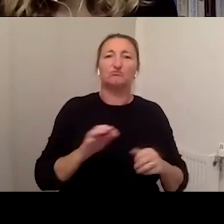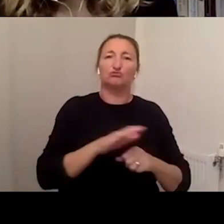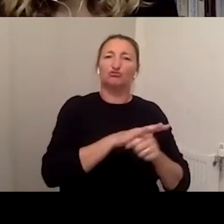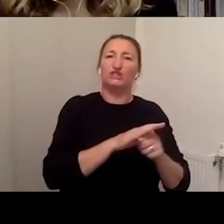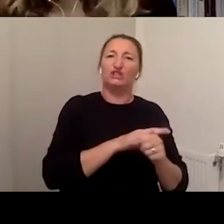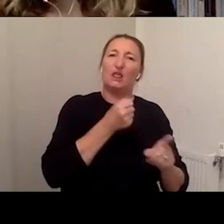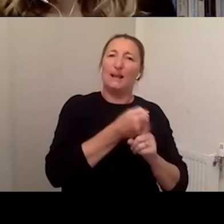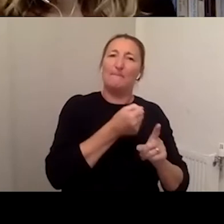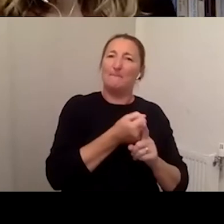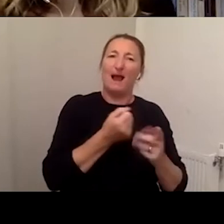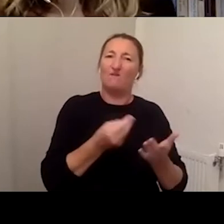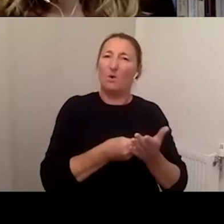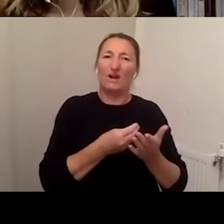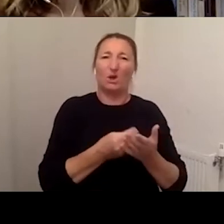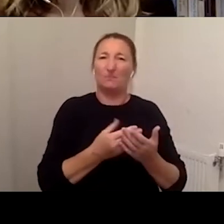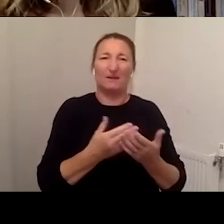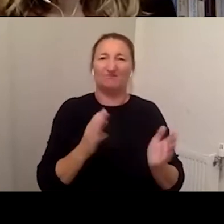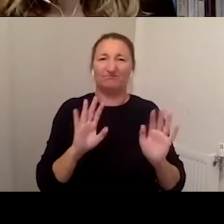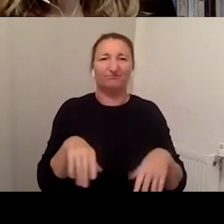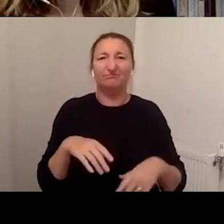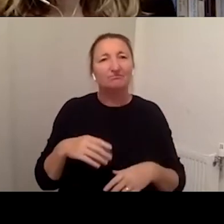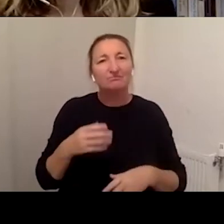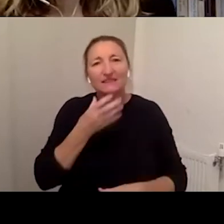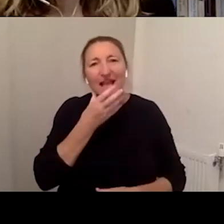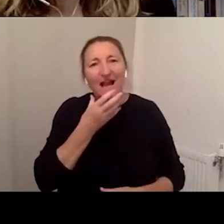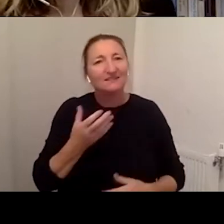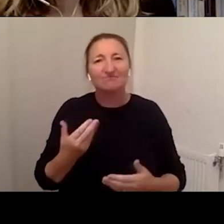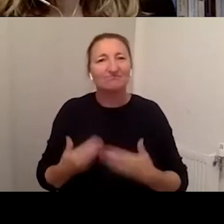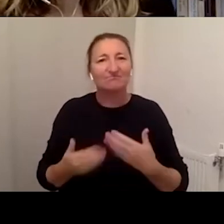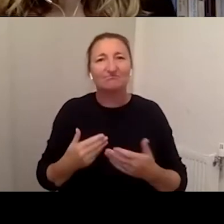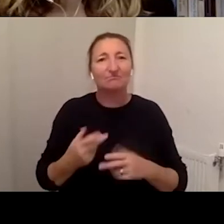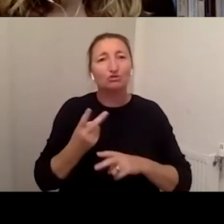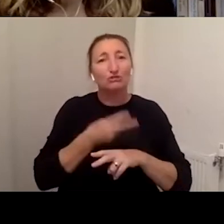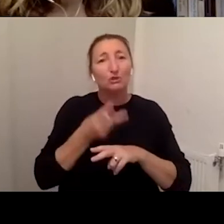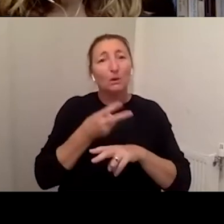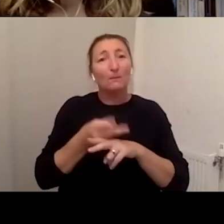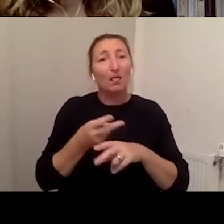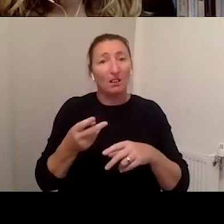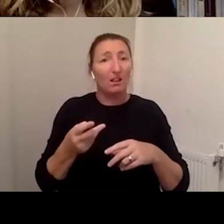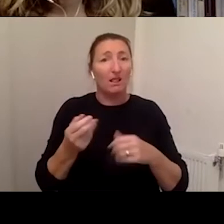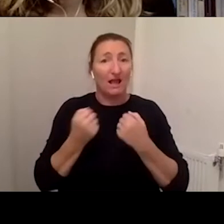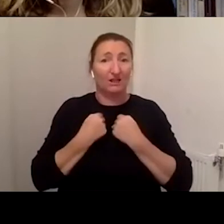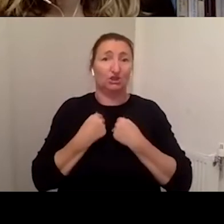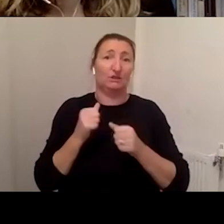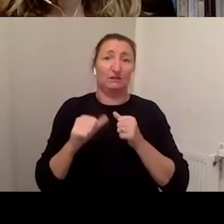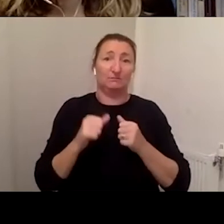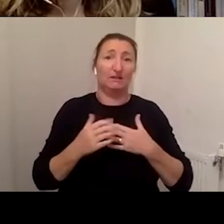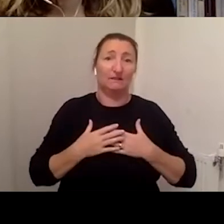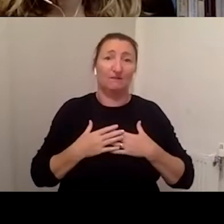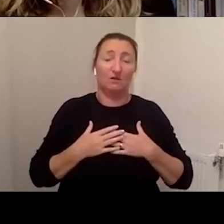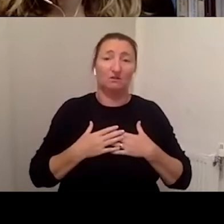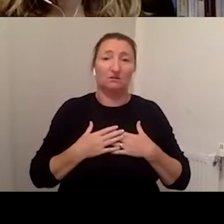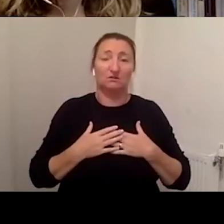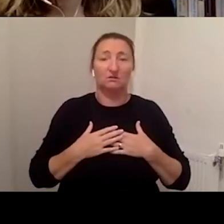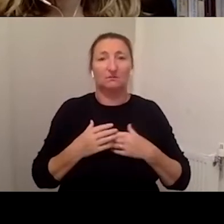impact. Well, let's do without gas. Actually, renewables are a good thing for us because there would be the possibility of